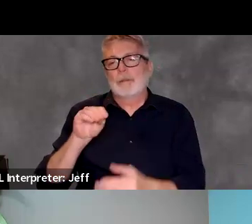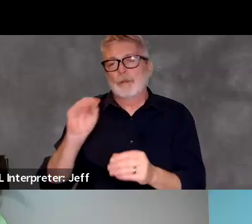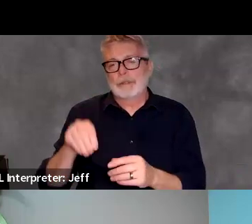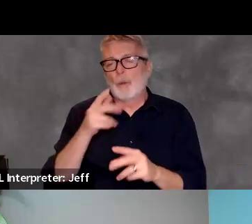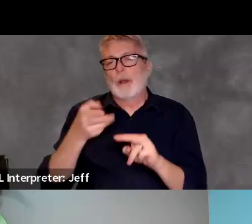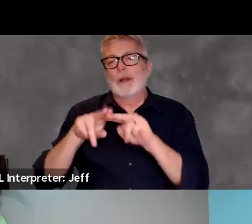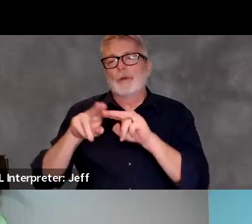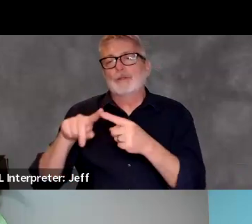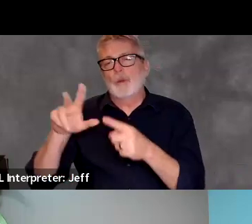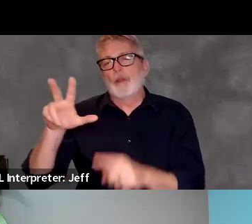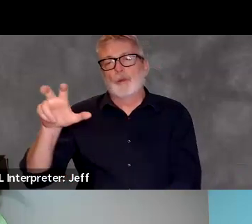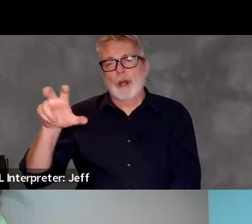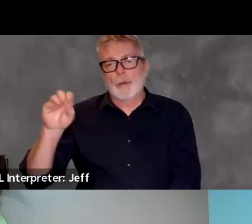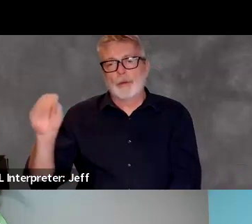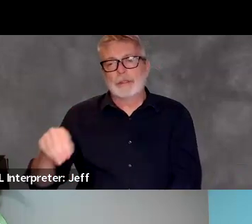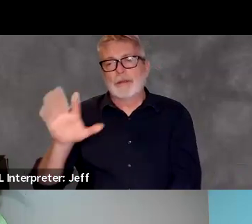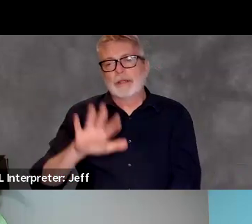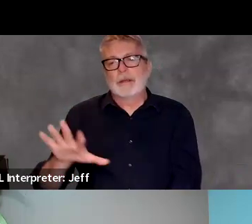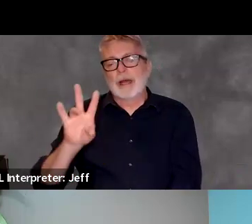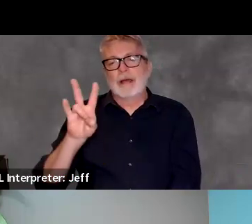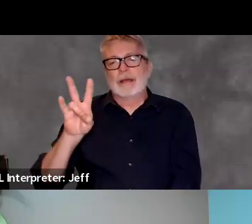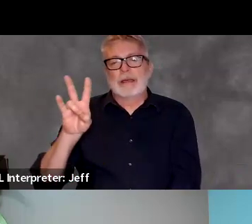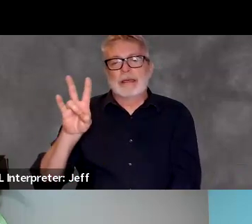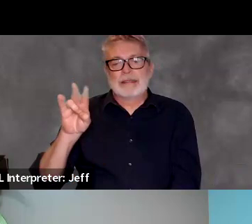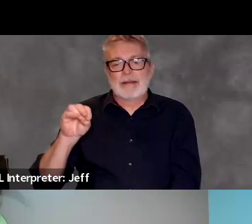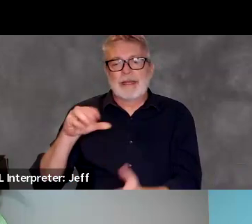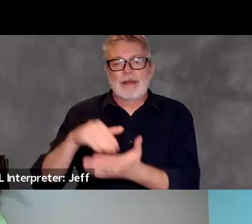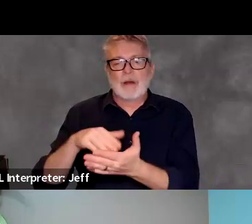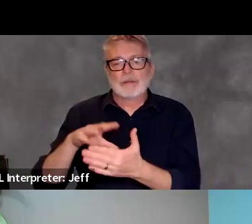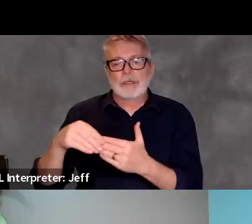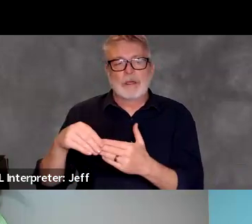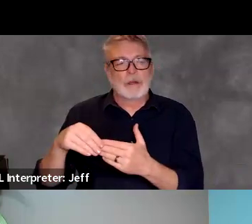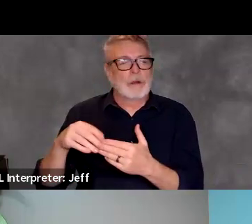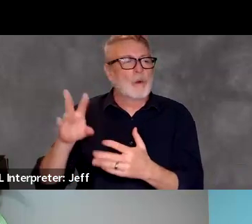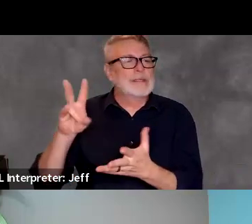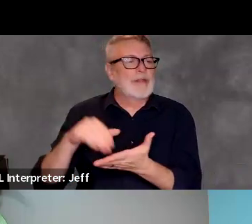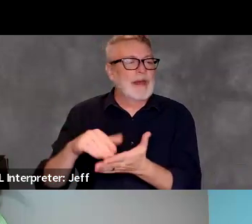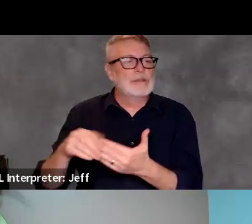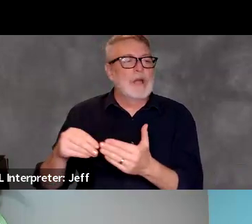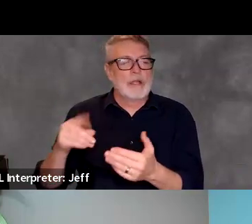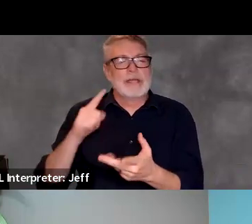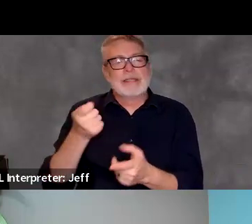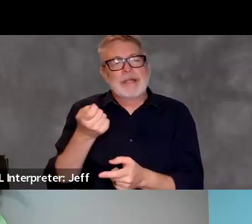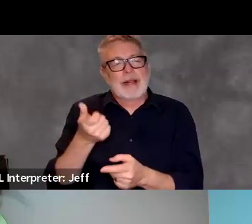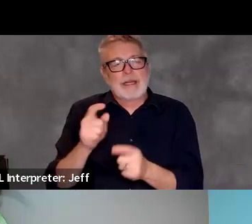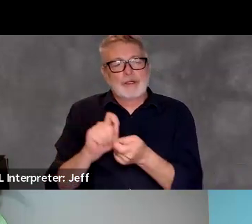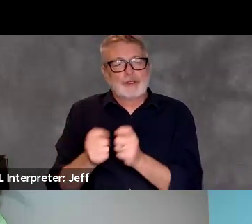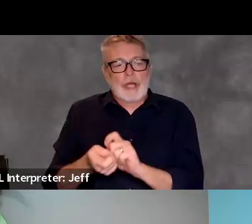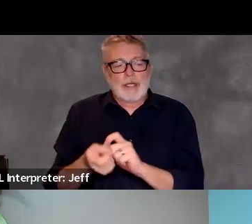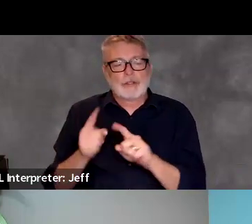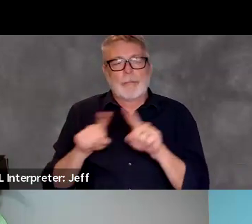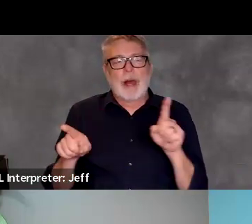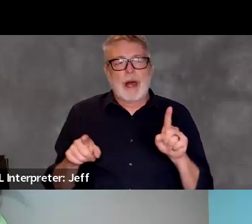300%. And that equals about $7,000. So it's a slight change, but